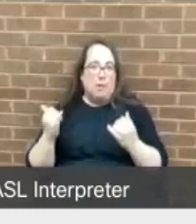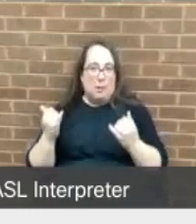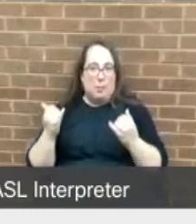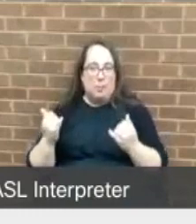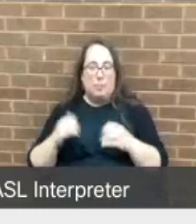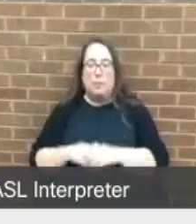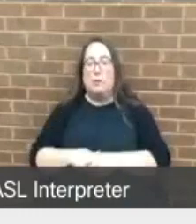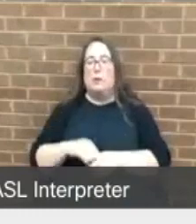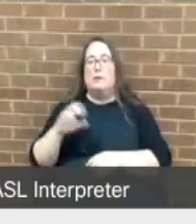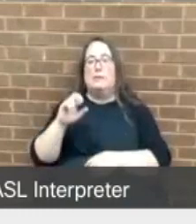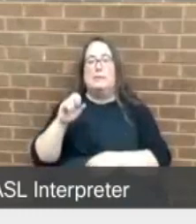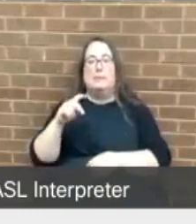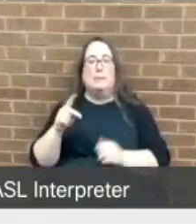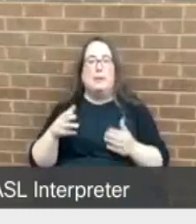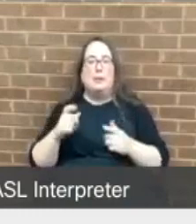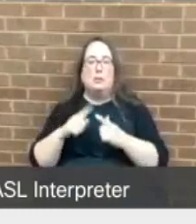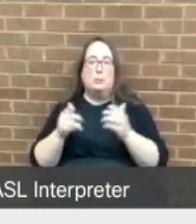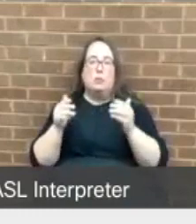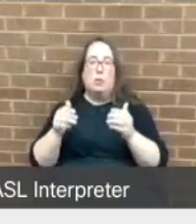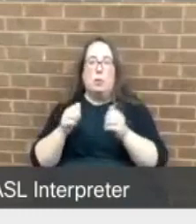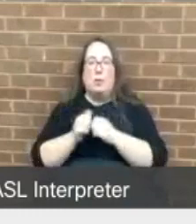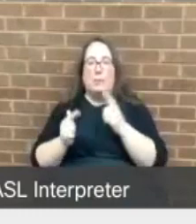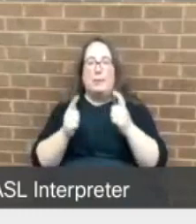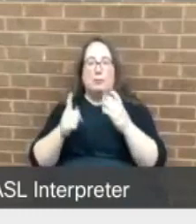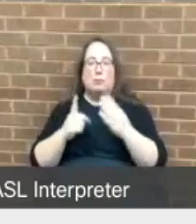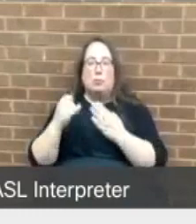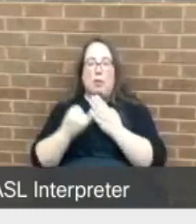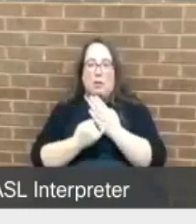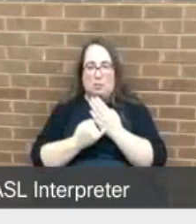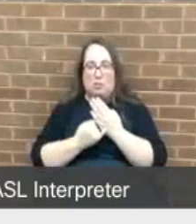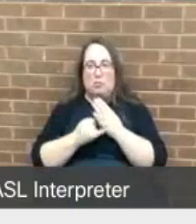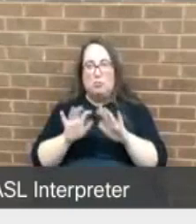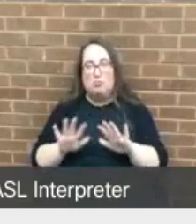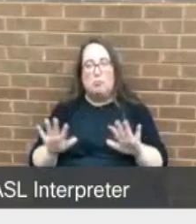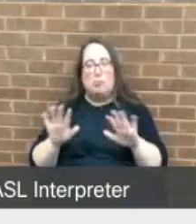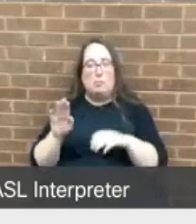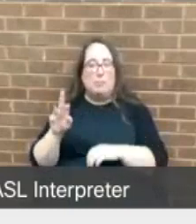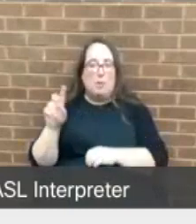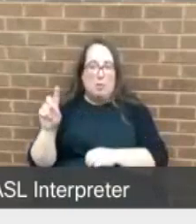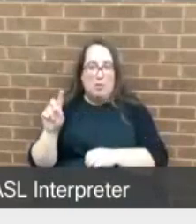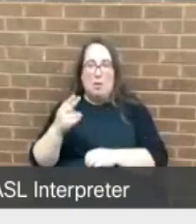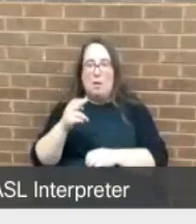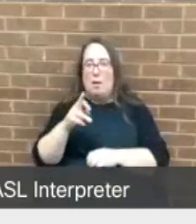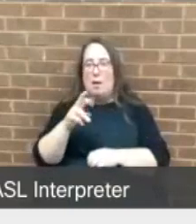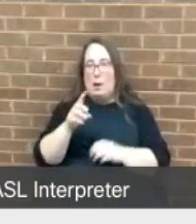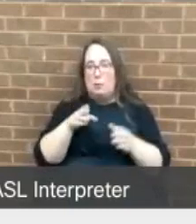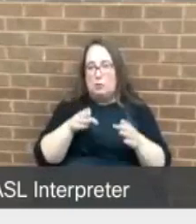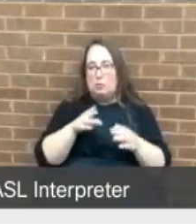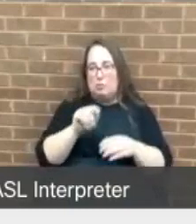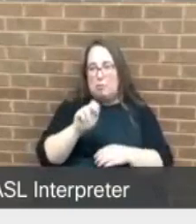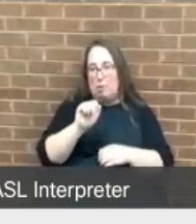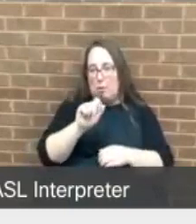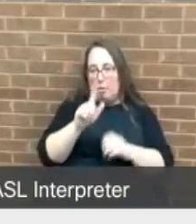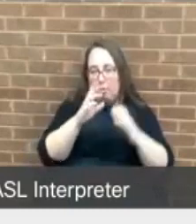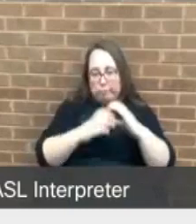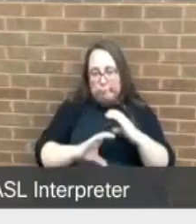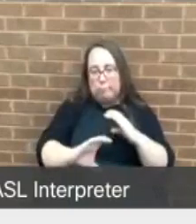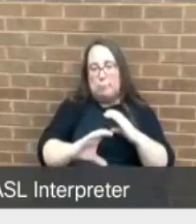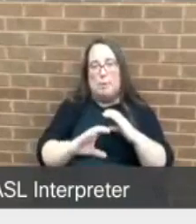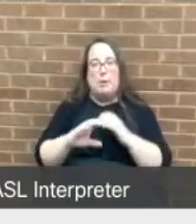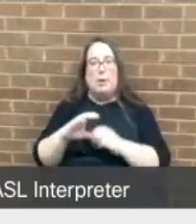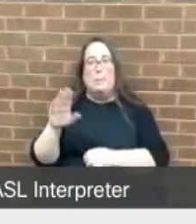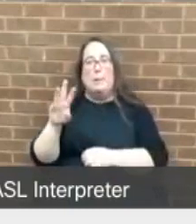draft CTP also allows us to move forward with major projects across the state. The Howard Street Tunnel, the AB Connector at the